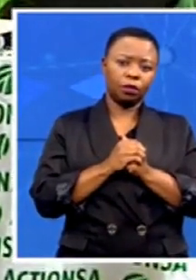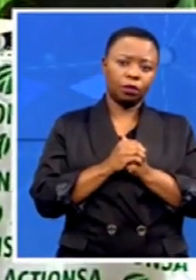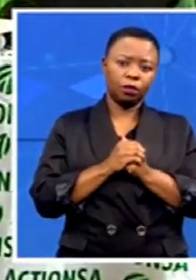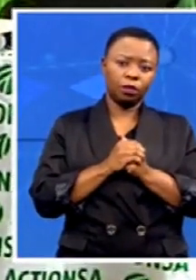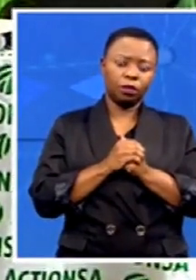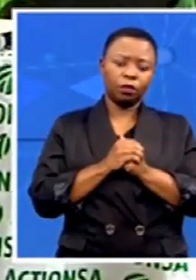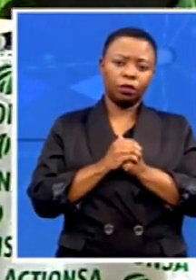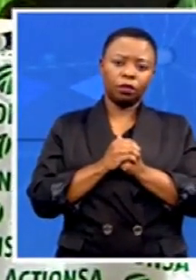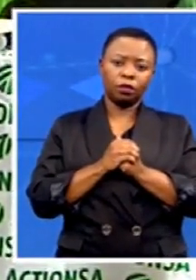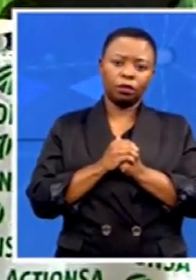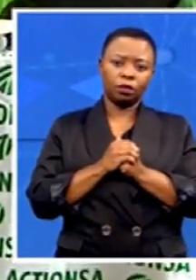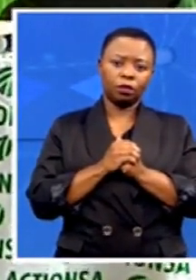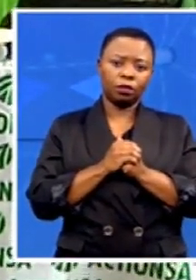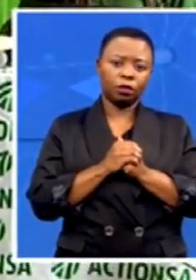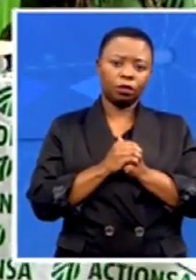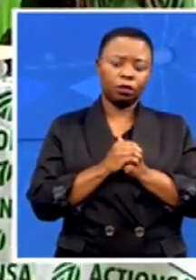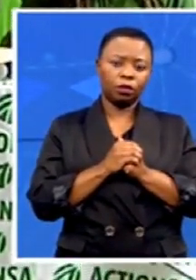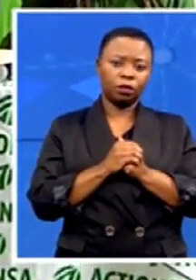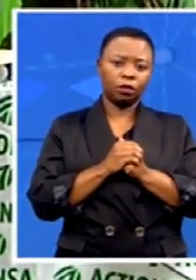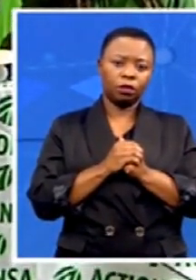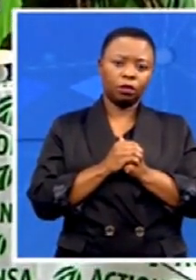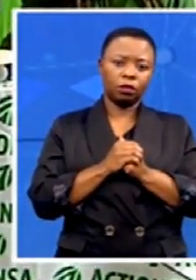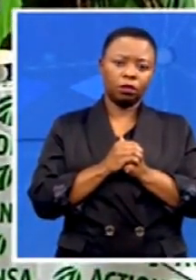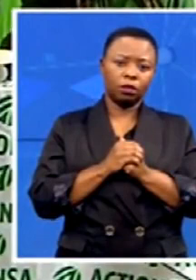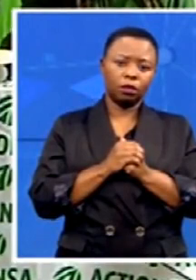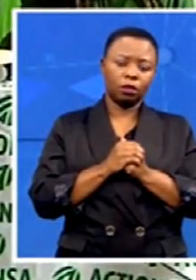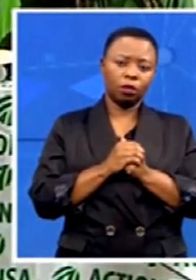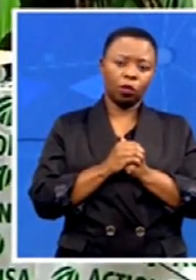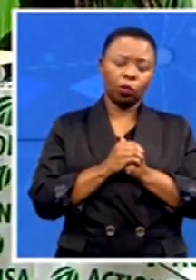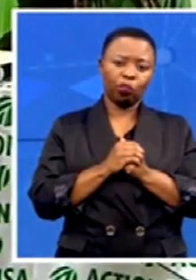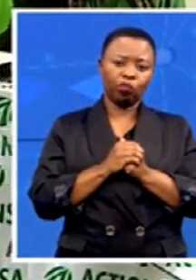Yeah. Swap seats.